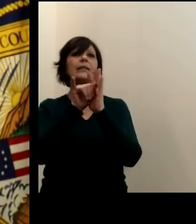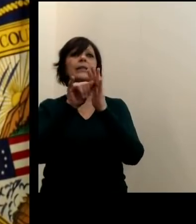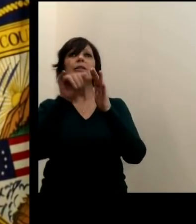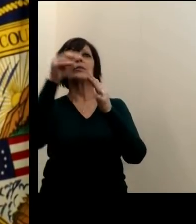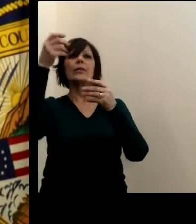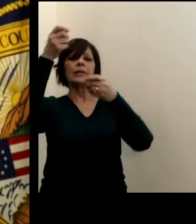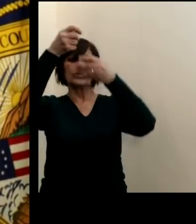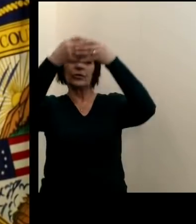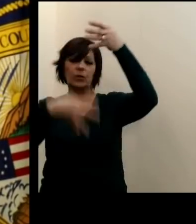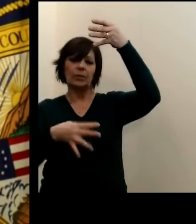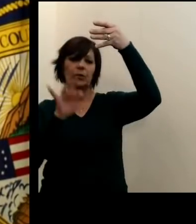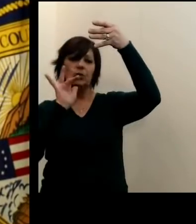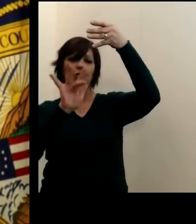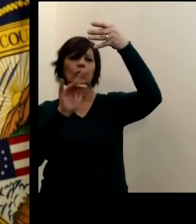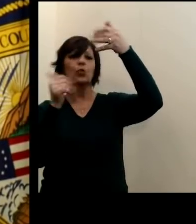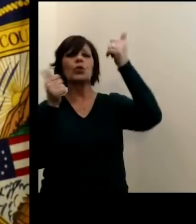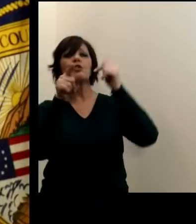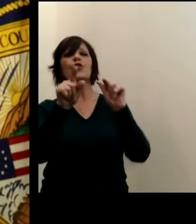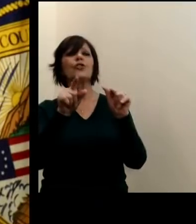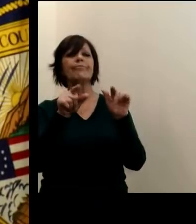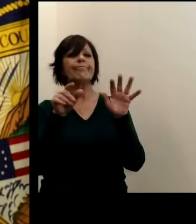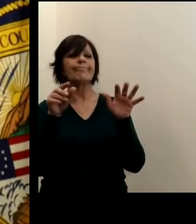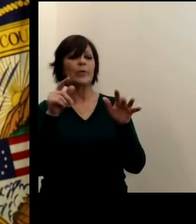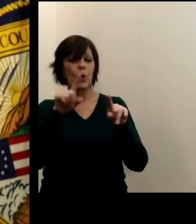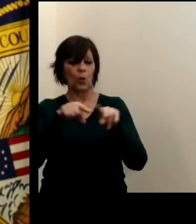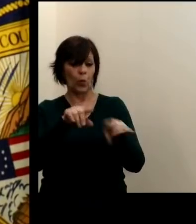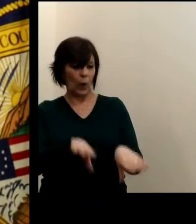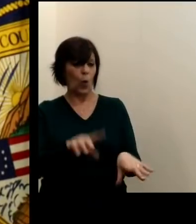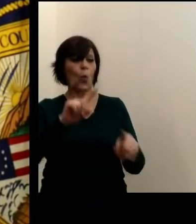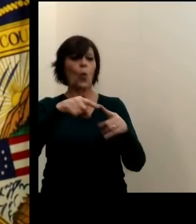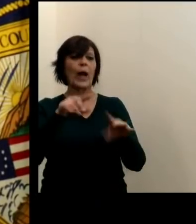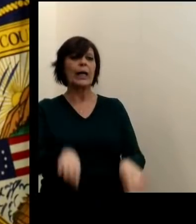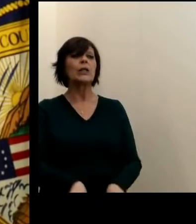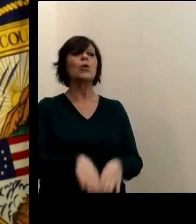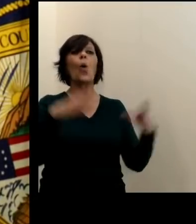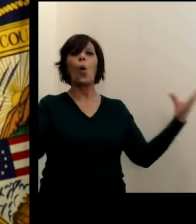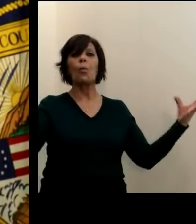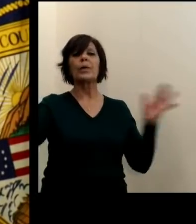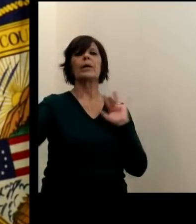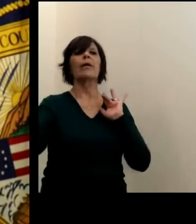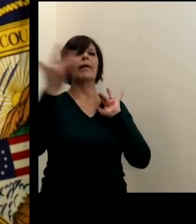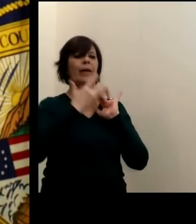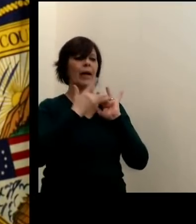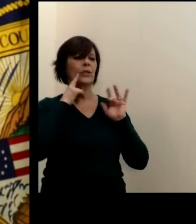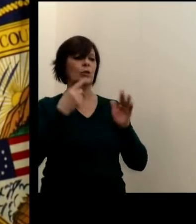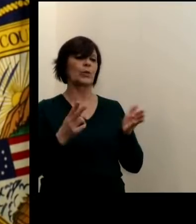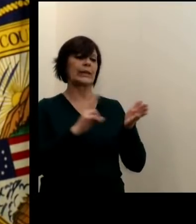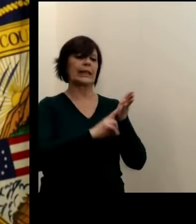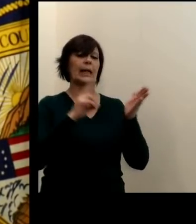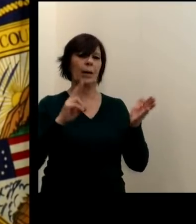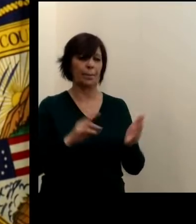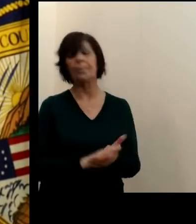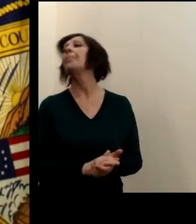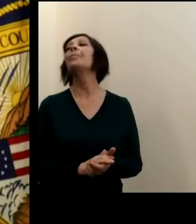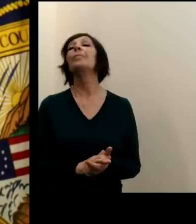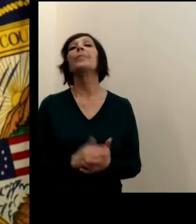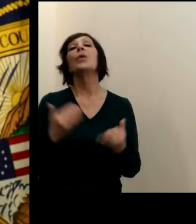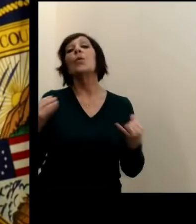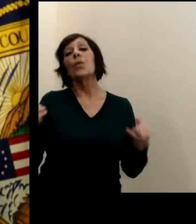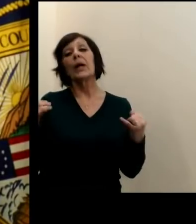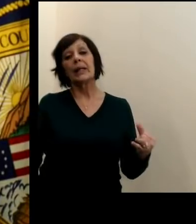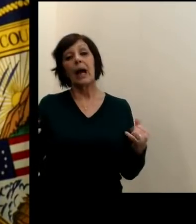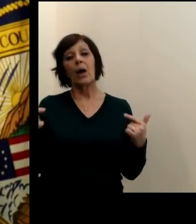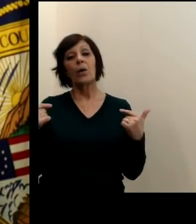it comes to our Department of Health, and then when the clinics are open, they will contact you to allow you to sign up for the clinic. As I noted, right now we